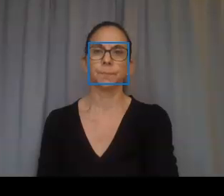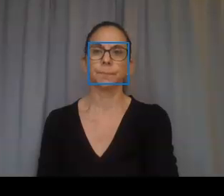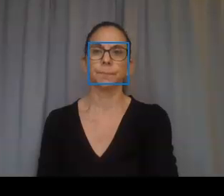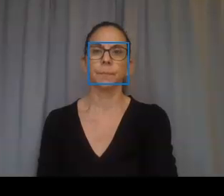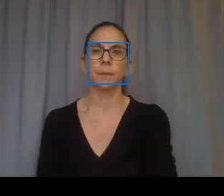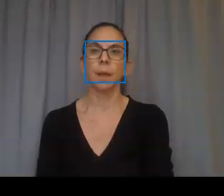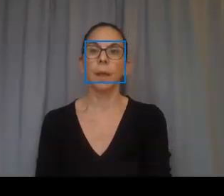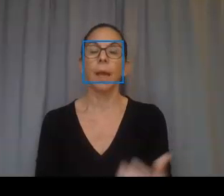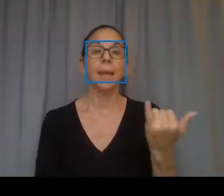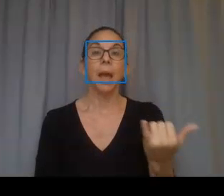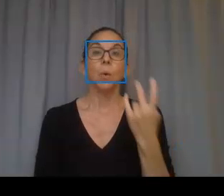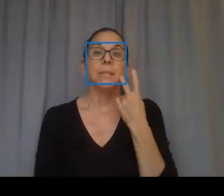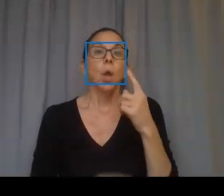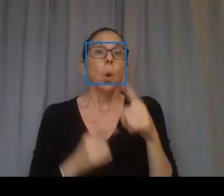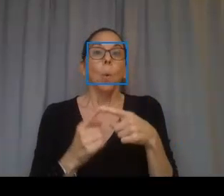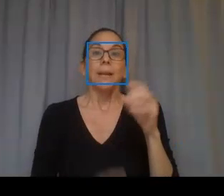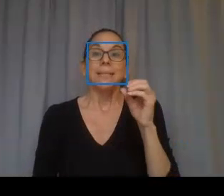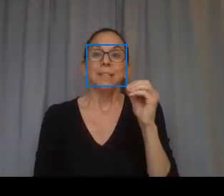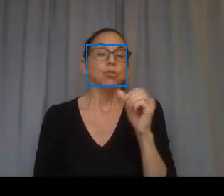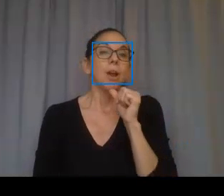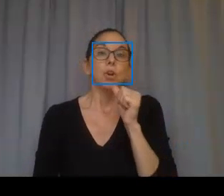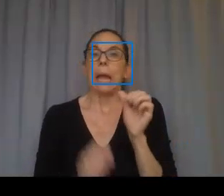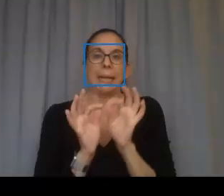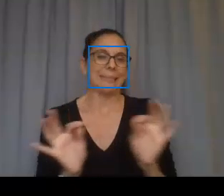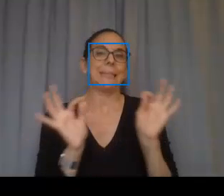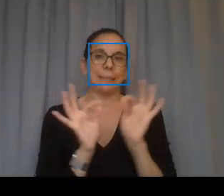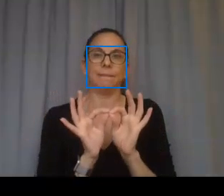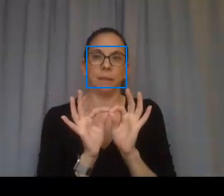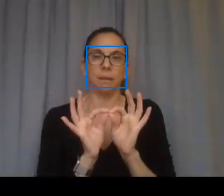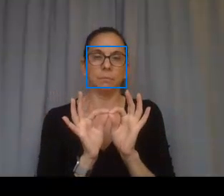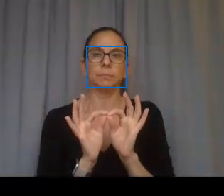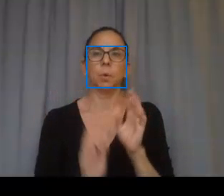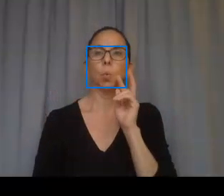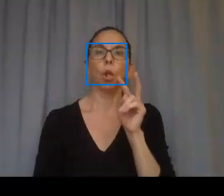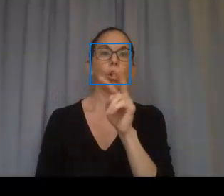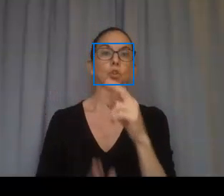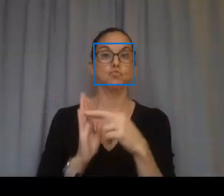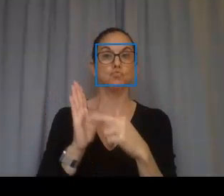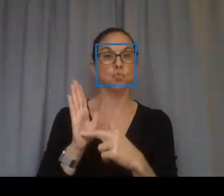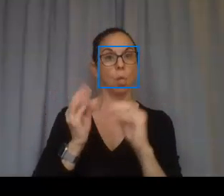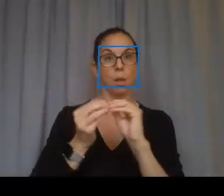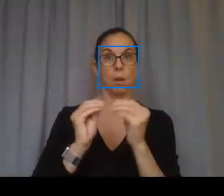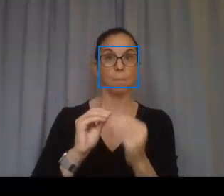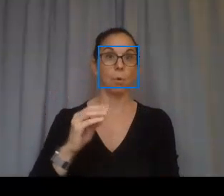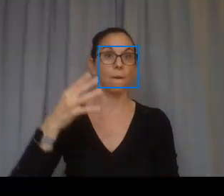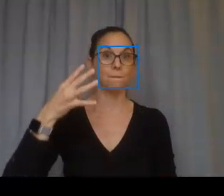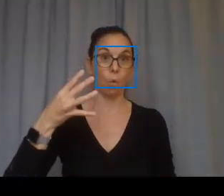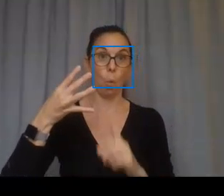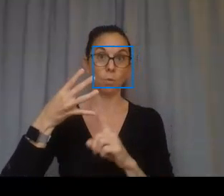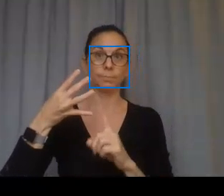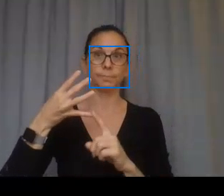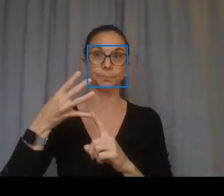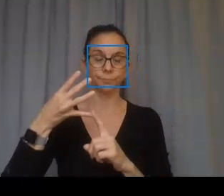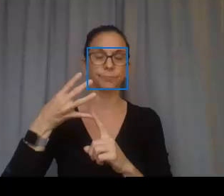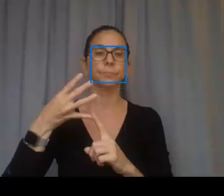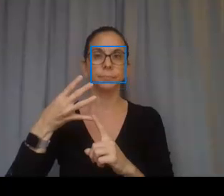significant. Now let's take a look at when zeros are not significant. And for that, we look at rule number 4.